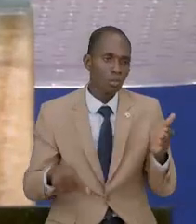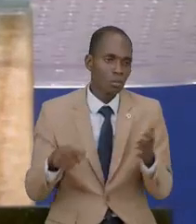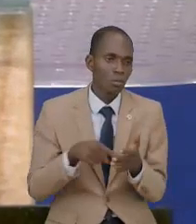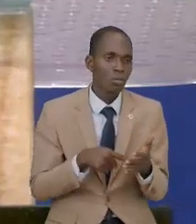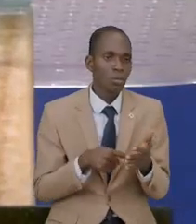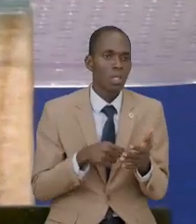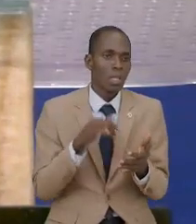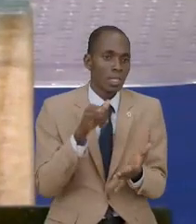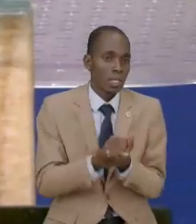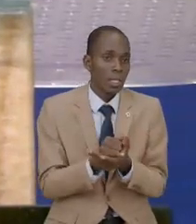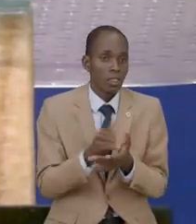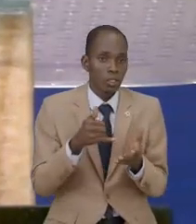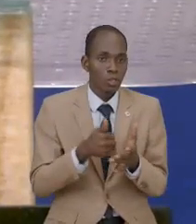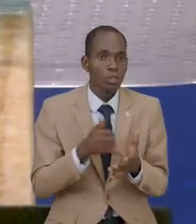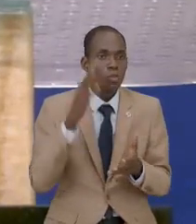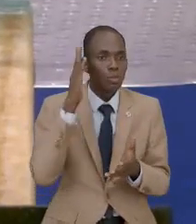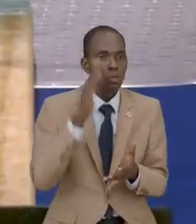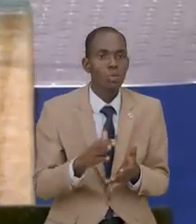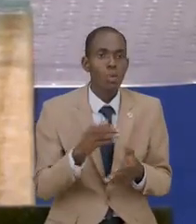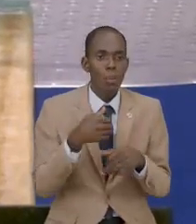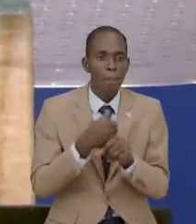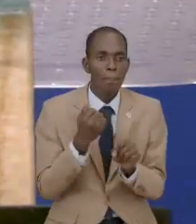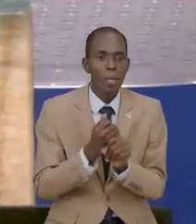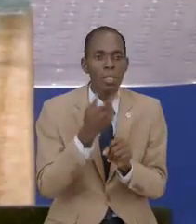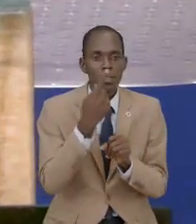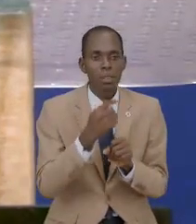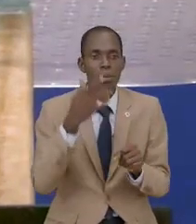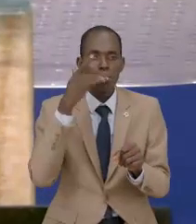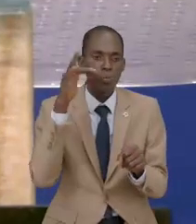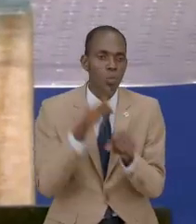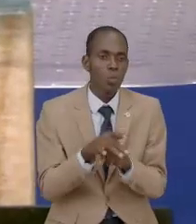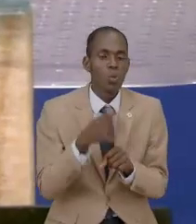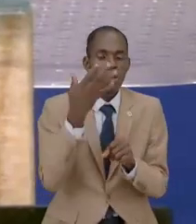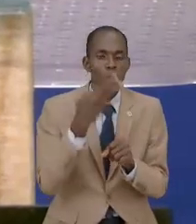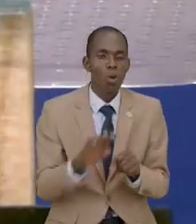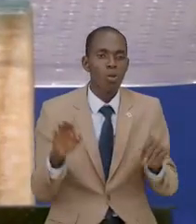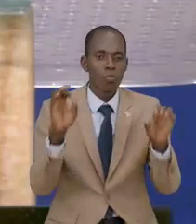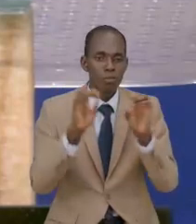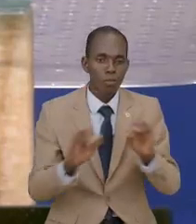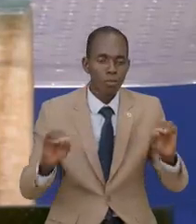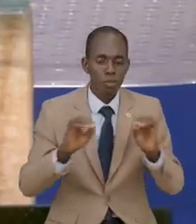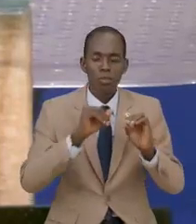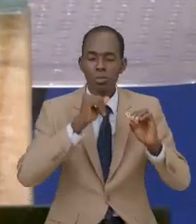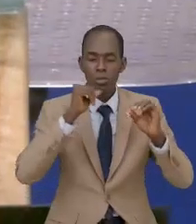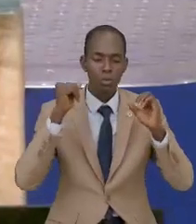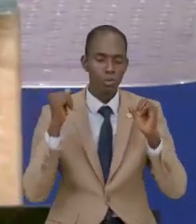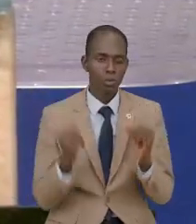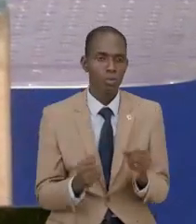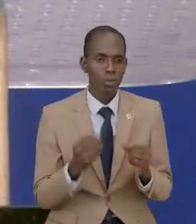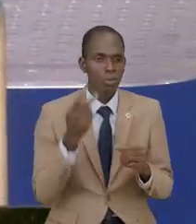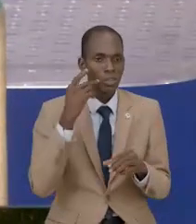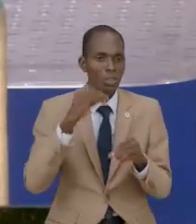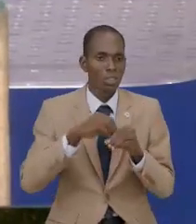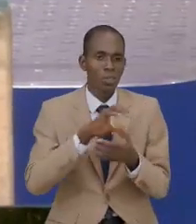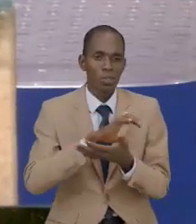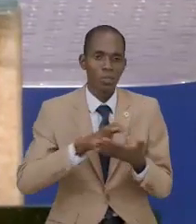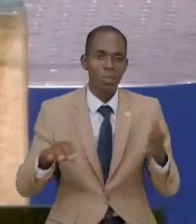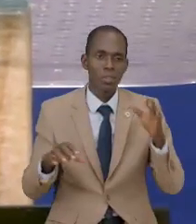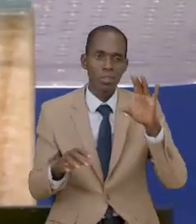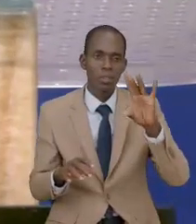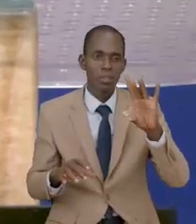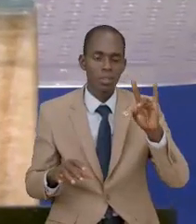that it should make the promise of non-effect. Then in verse 18,